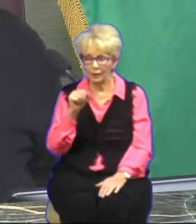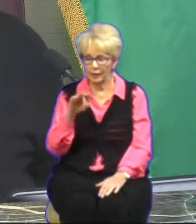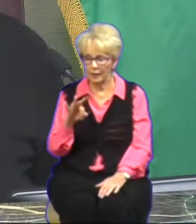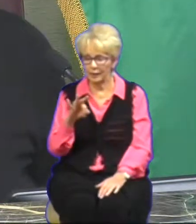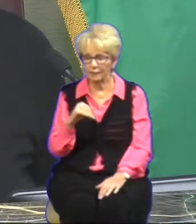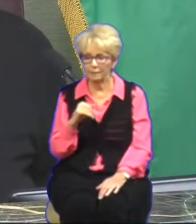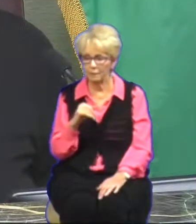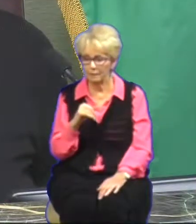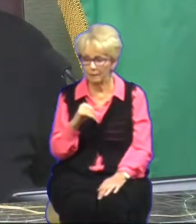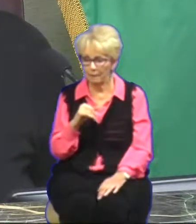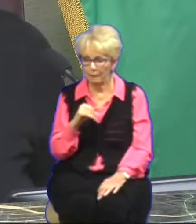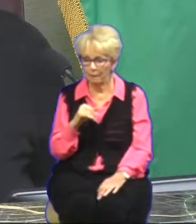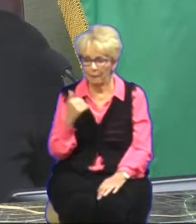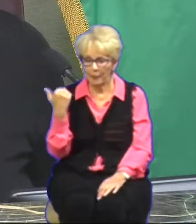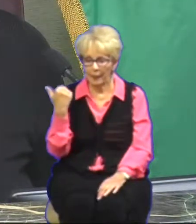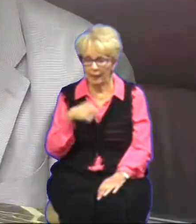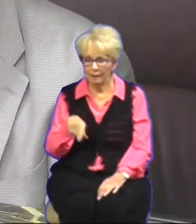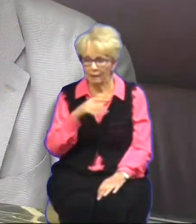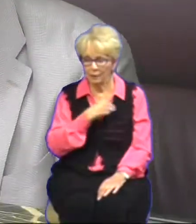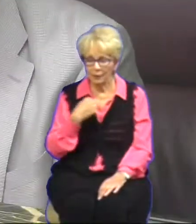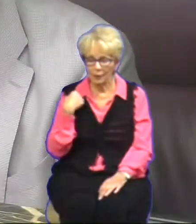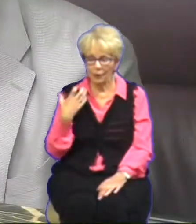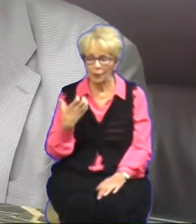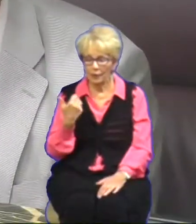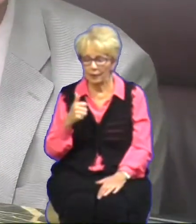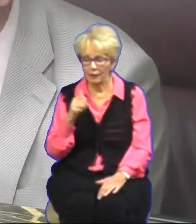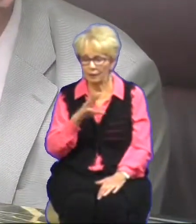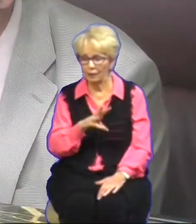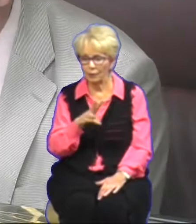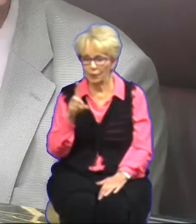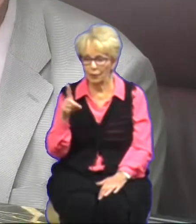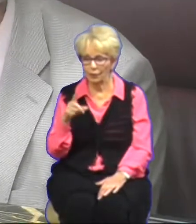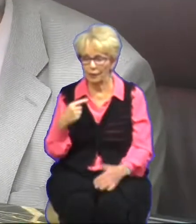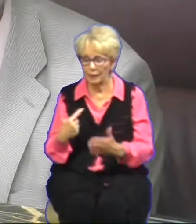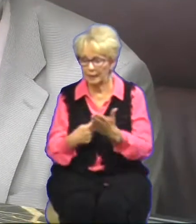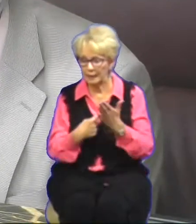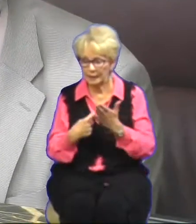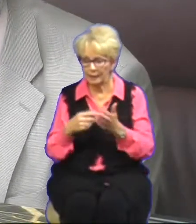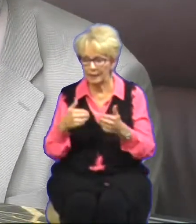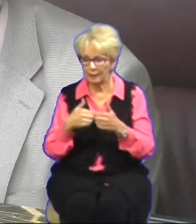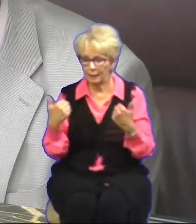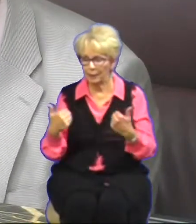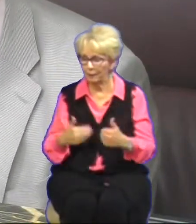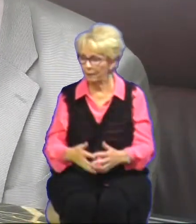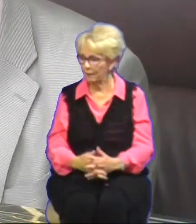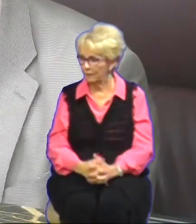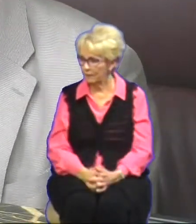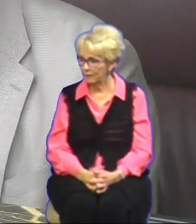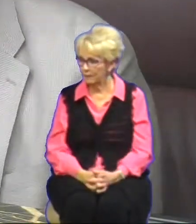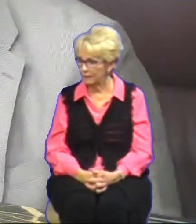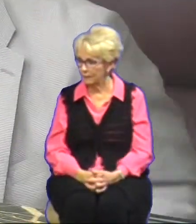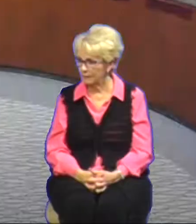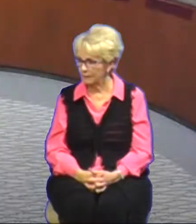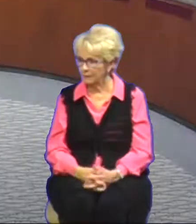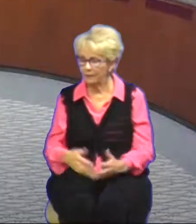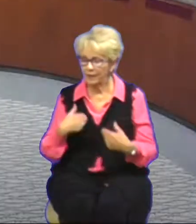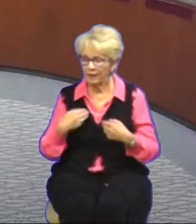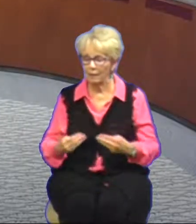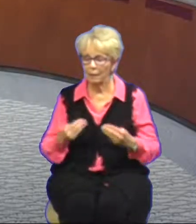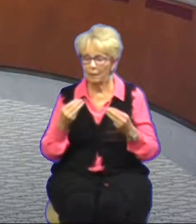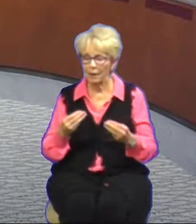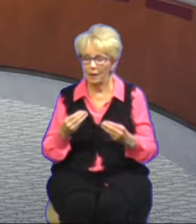2019. Do any members of council wish to have anything taken off the consent agenda? If not, I have a motion